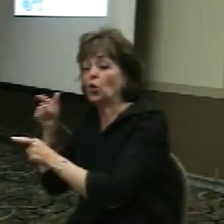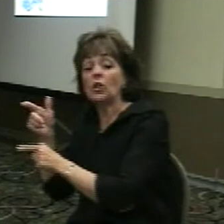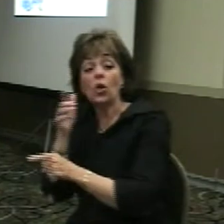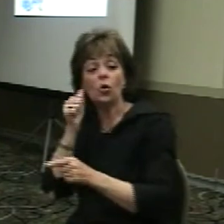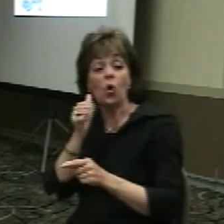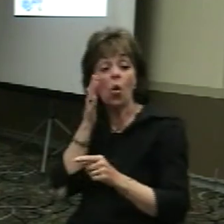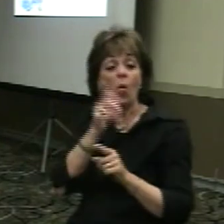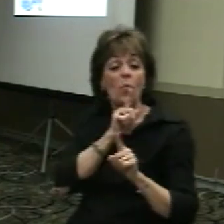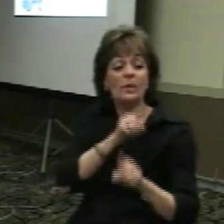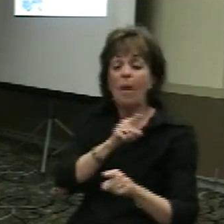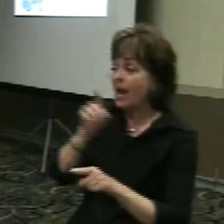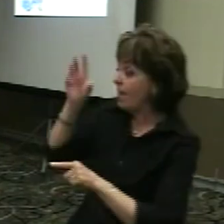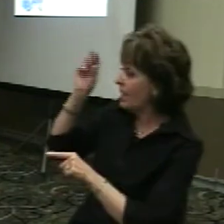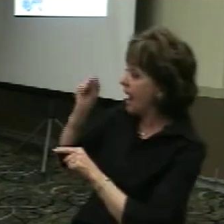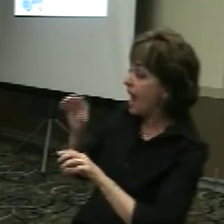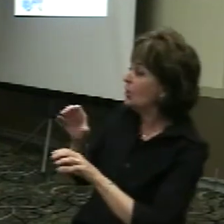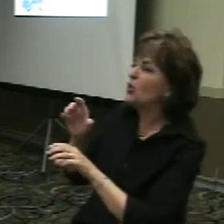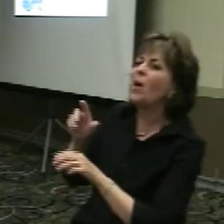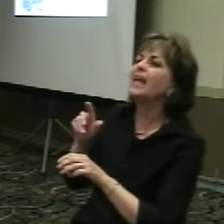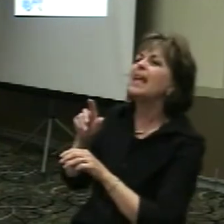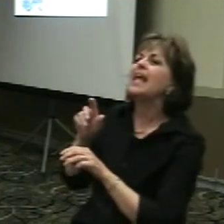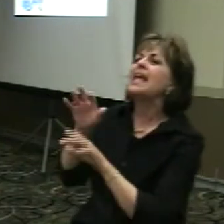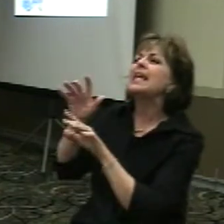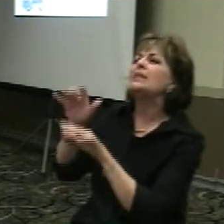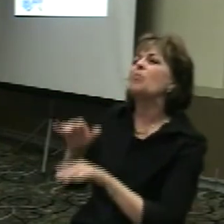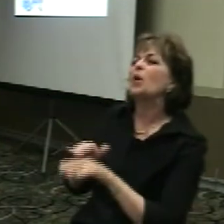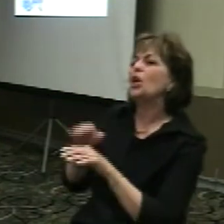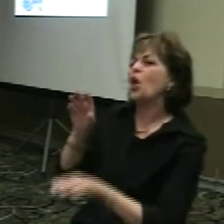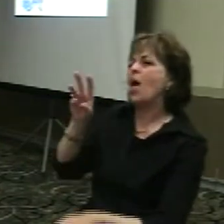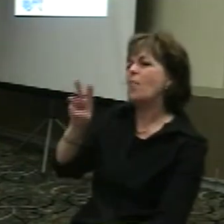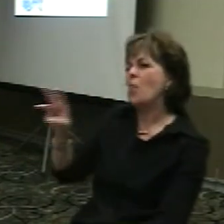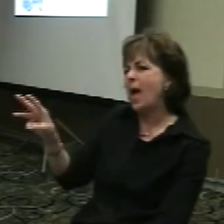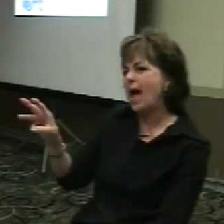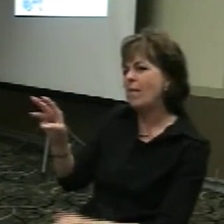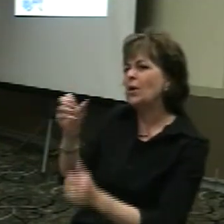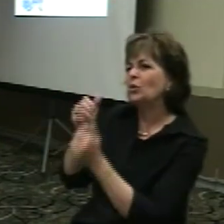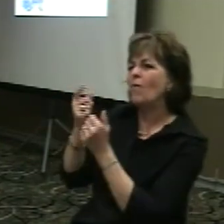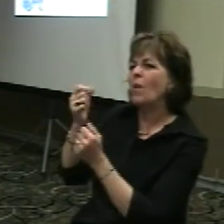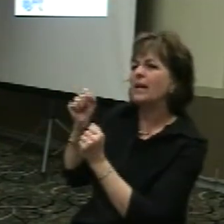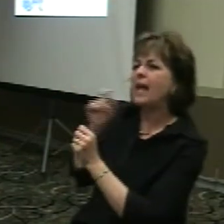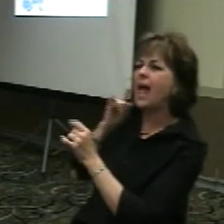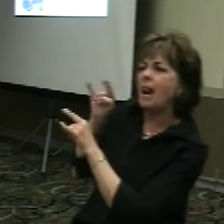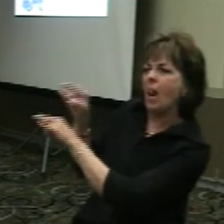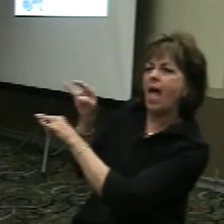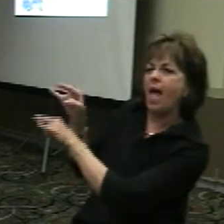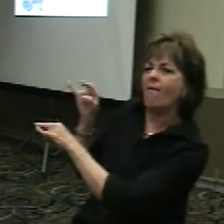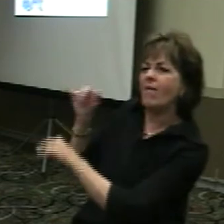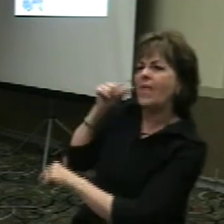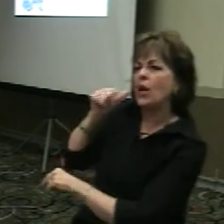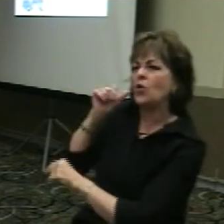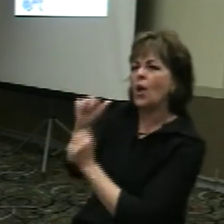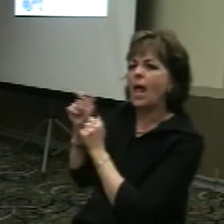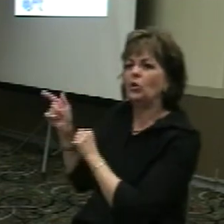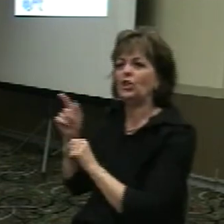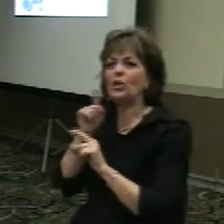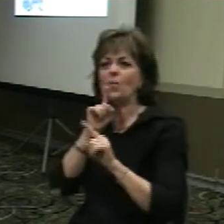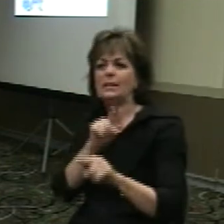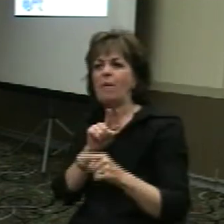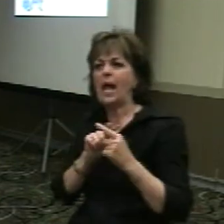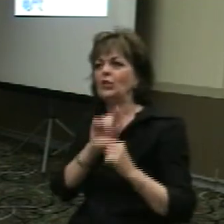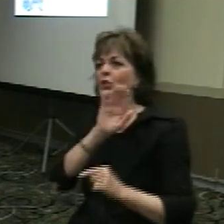will respond, and then what the guy is doing is putting these on the web so that everybody can laugh at how this girl responds to